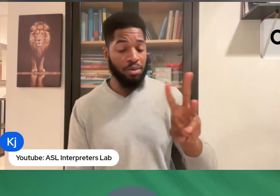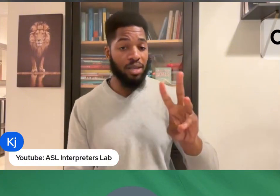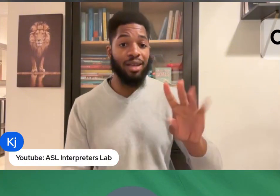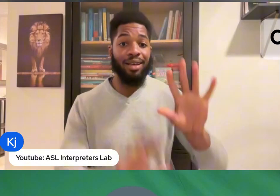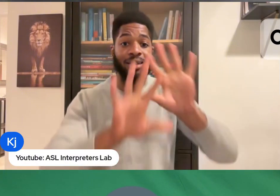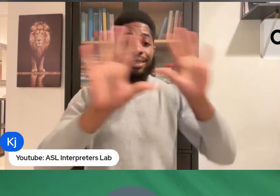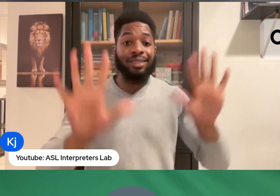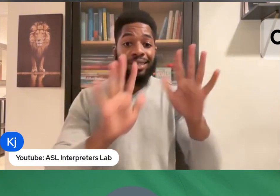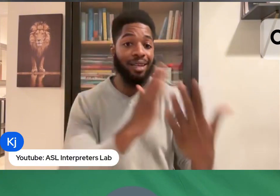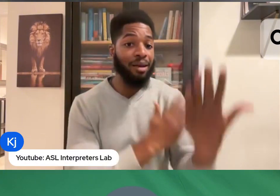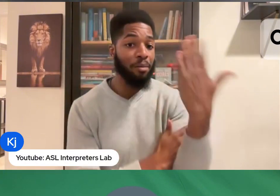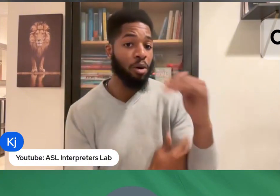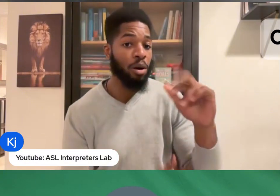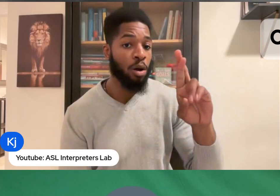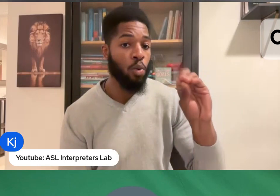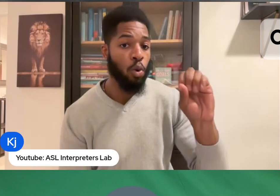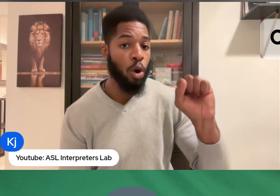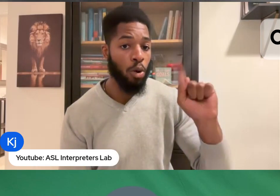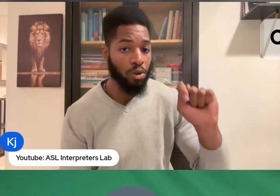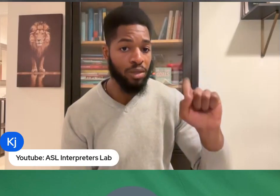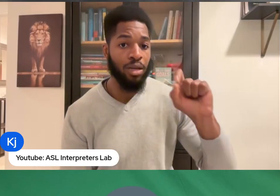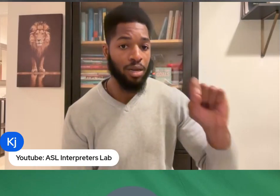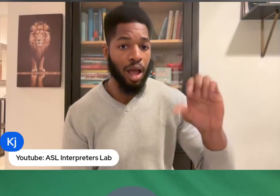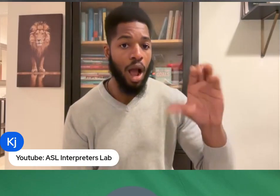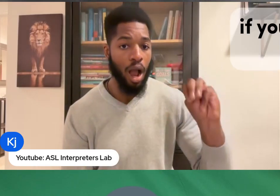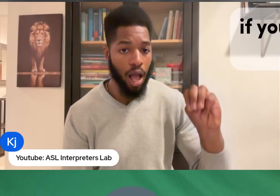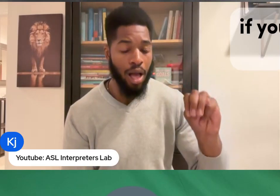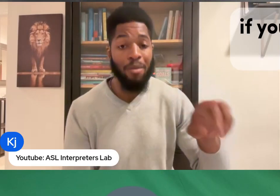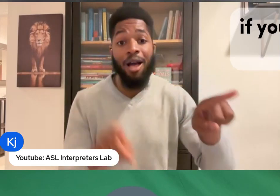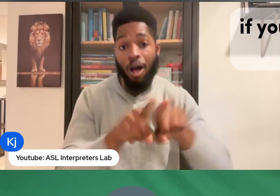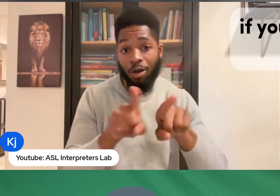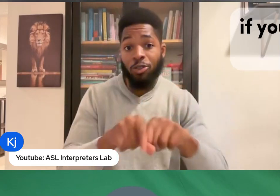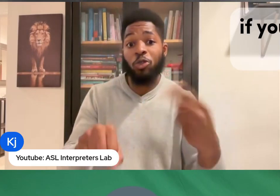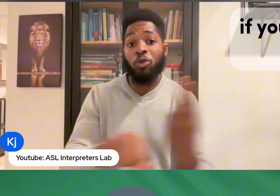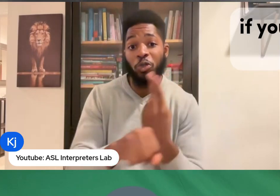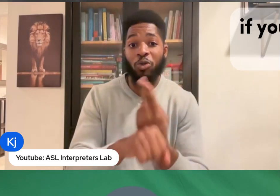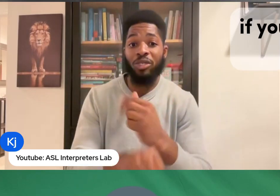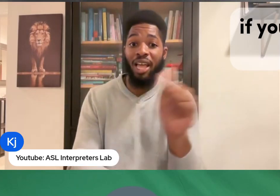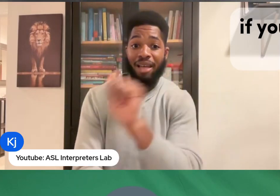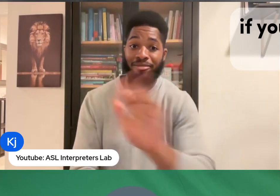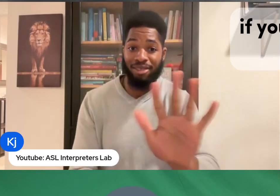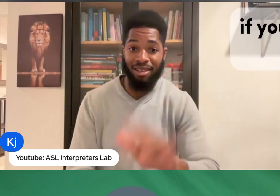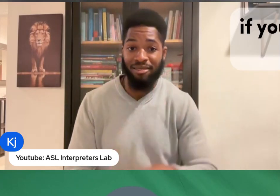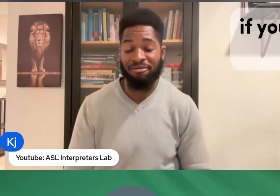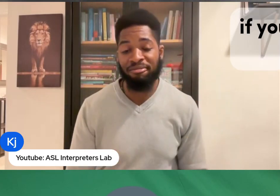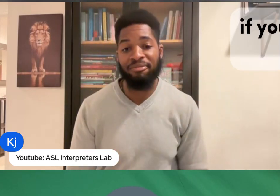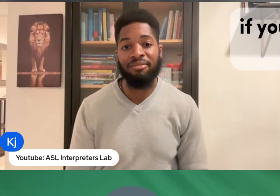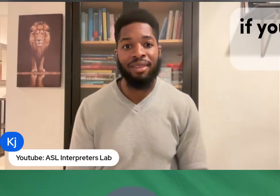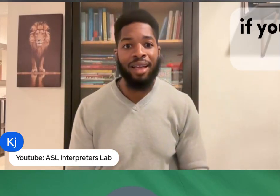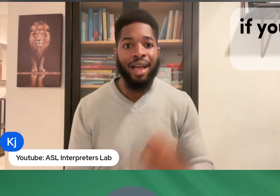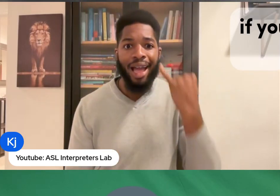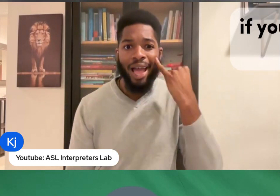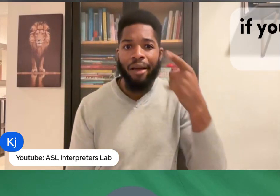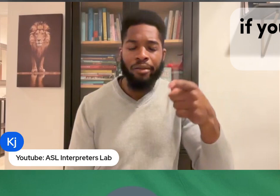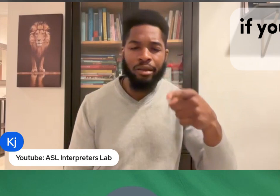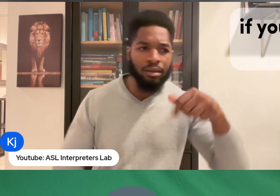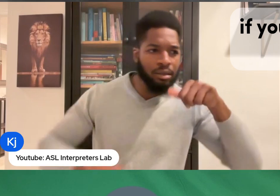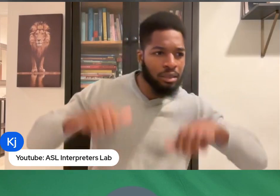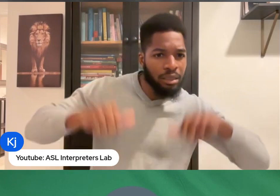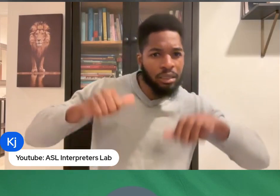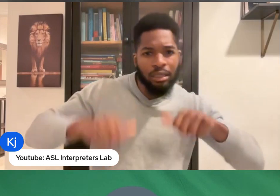sundaymorningroast.com and also on Amazon. If you have no idea which blend you would like to